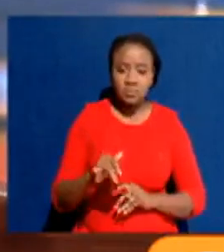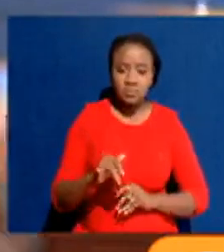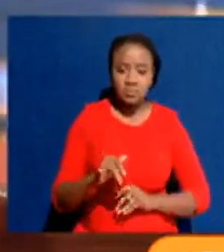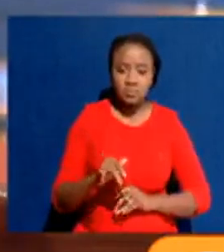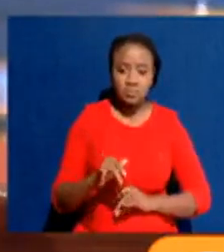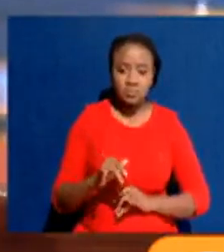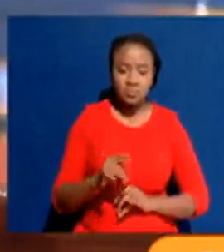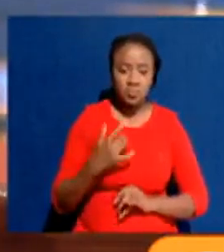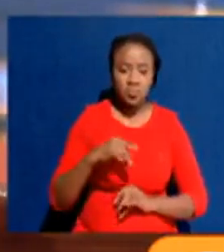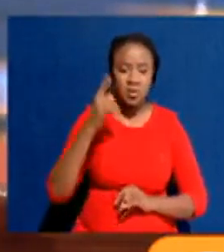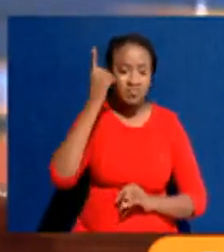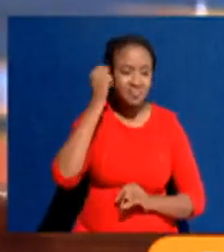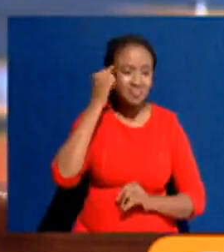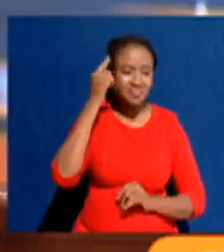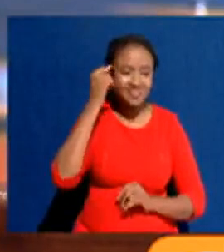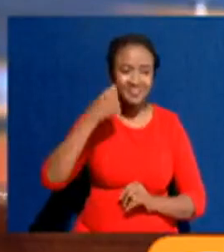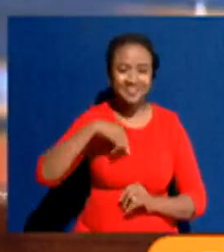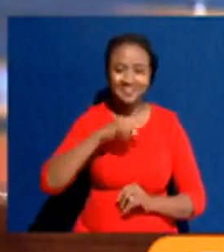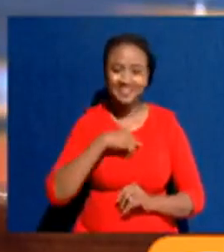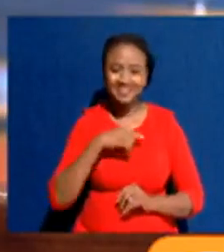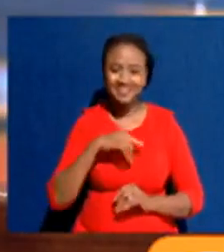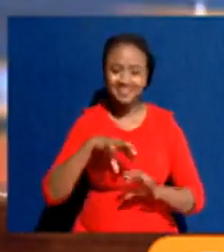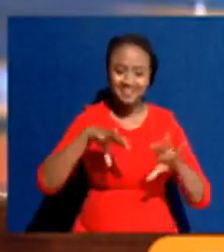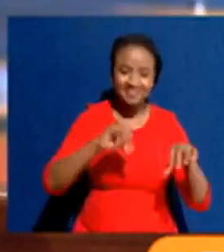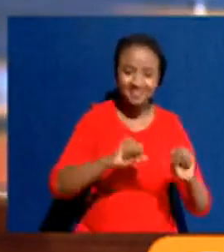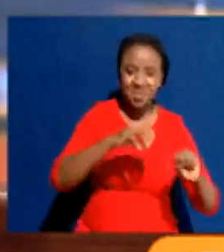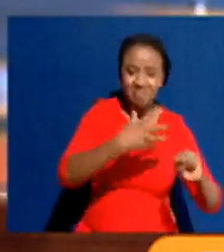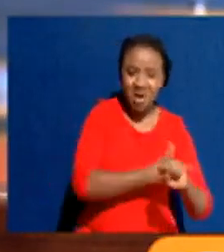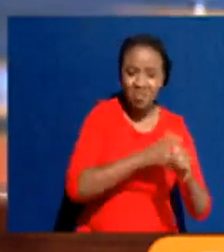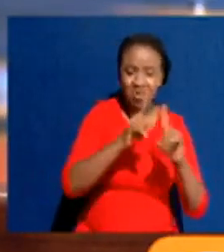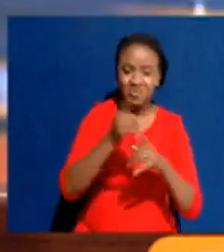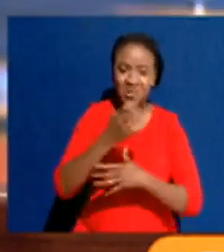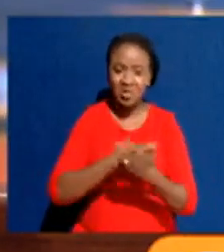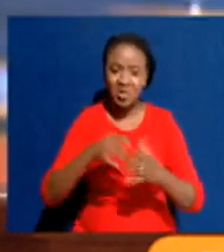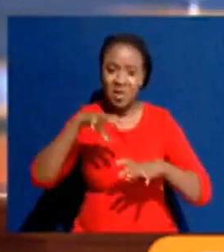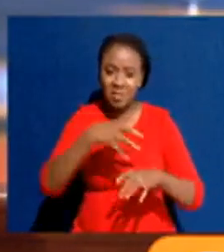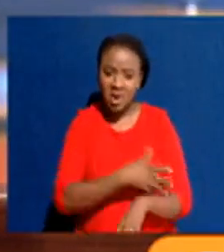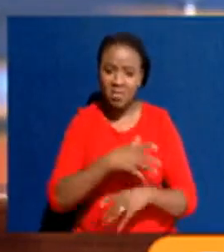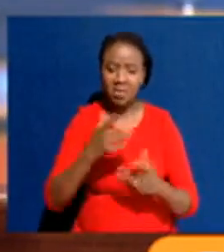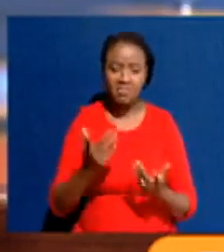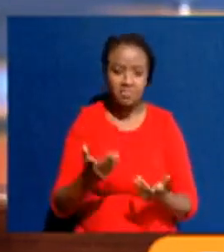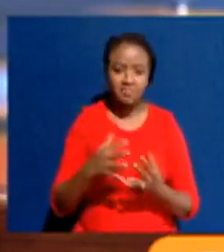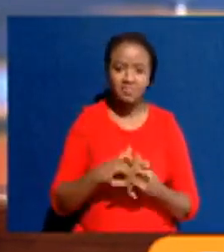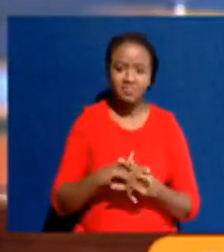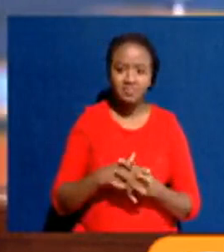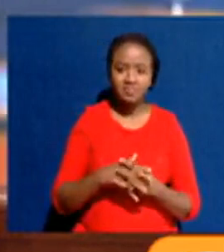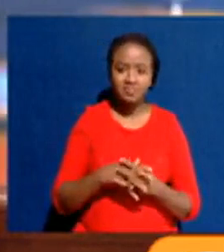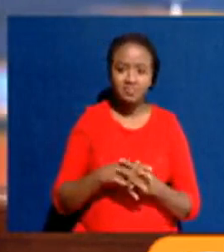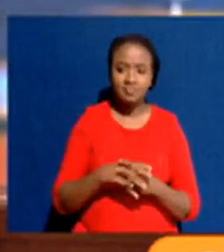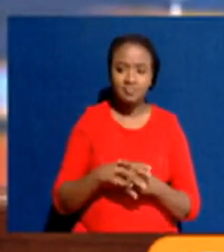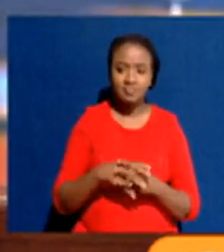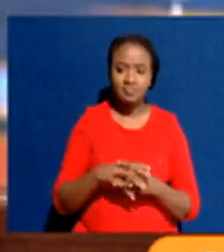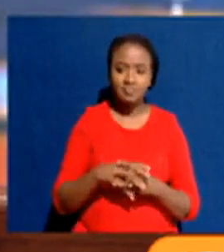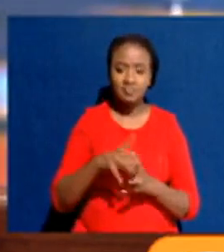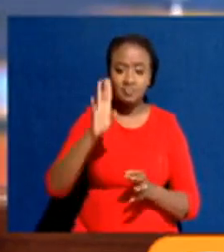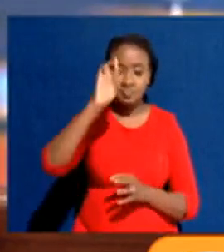after apartheid, should we take both the power and the economic power? You know, Nelson says that if you